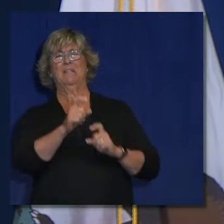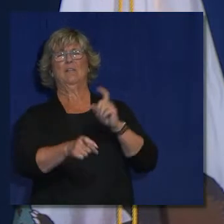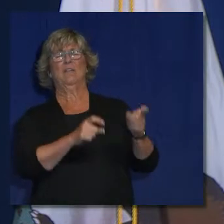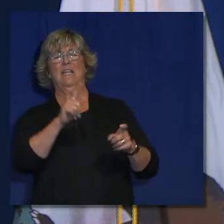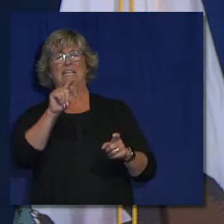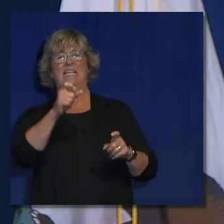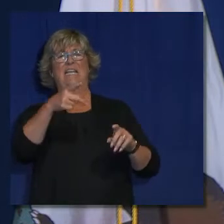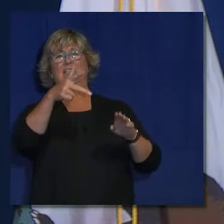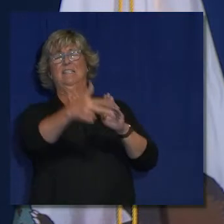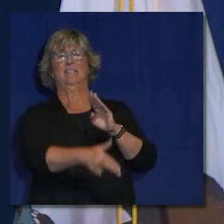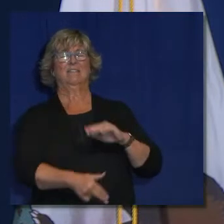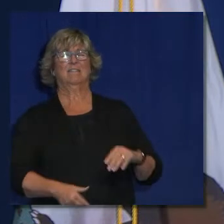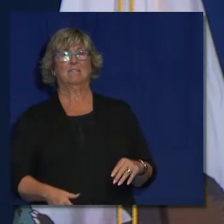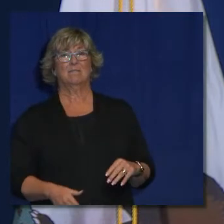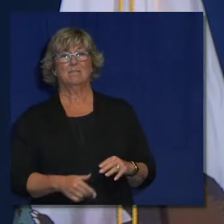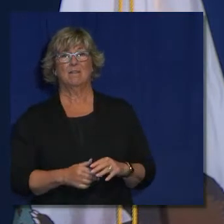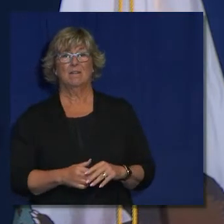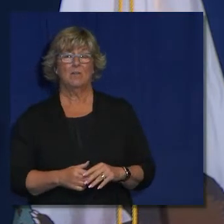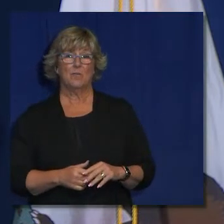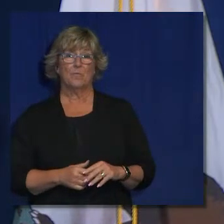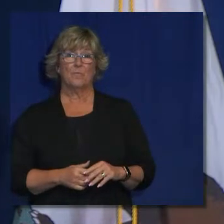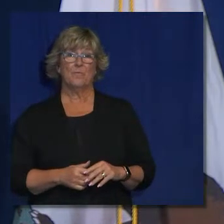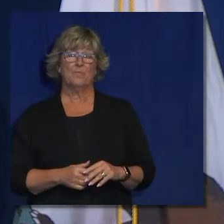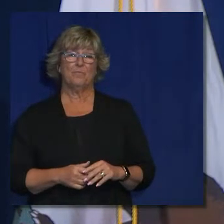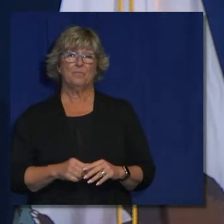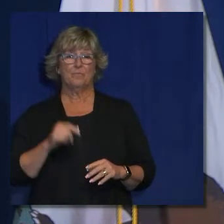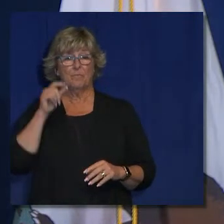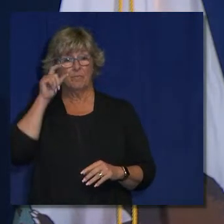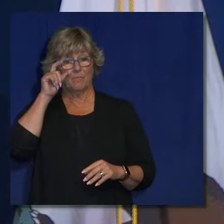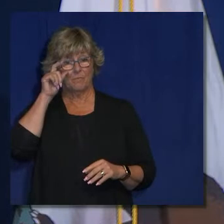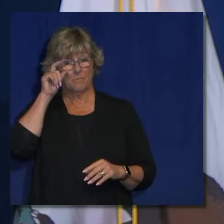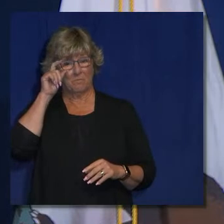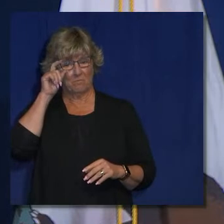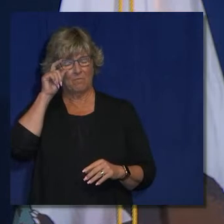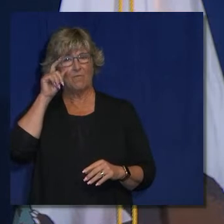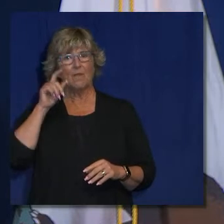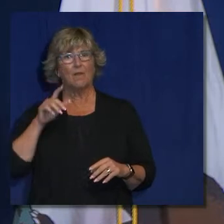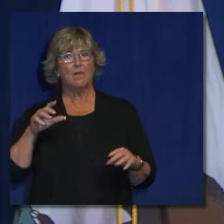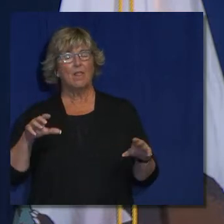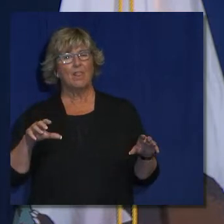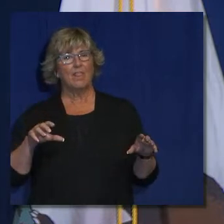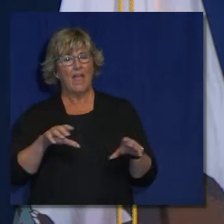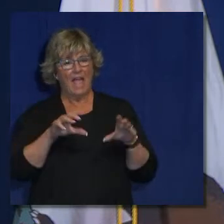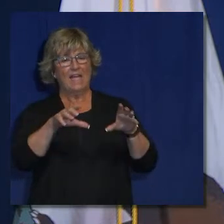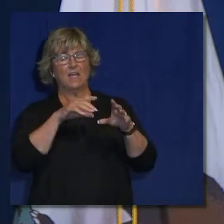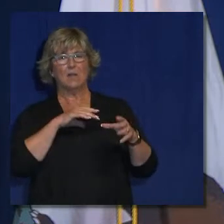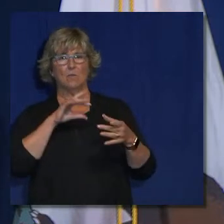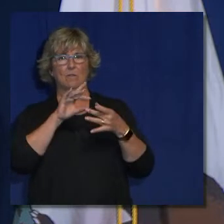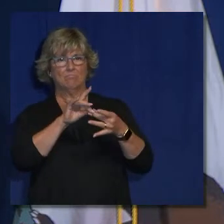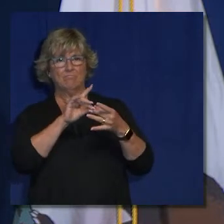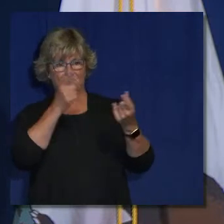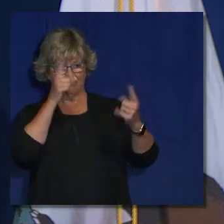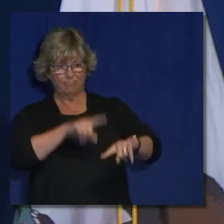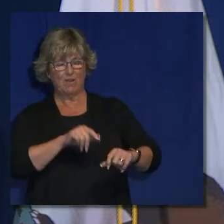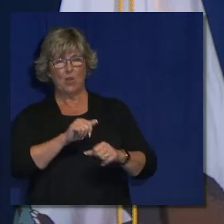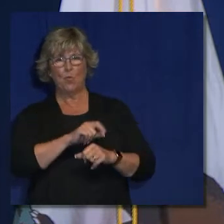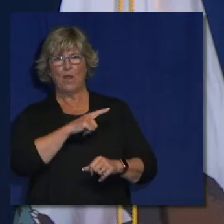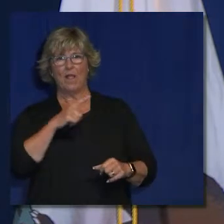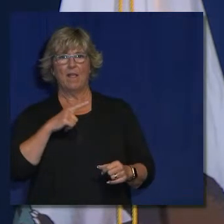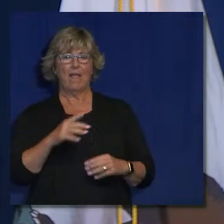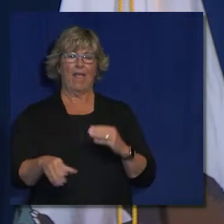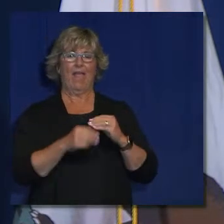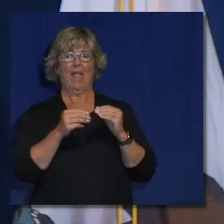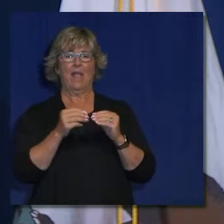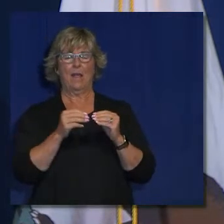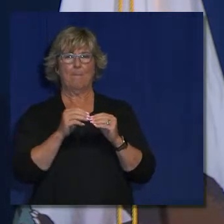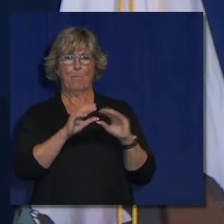tax cuts, unprecedented amount of tax cuts in terms of the early action that we took with the legislature, adding more